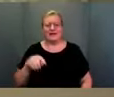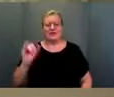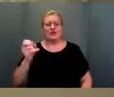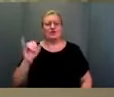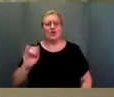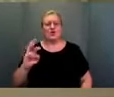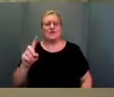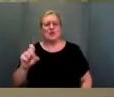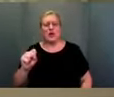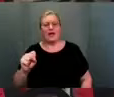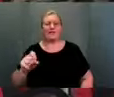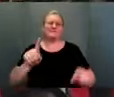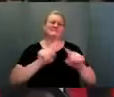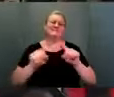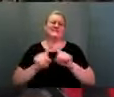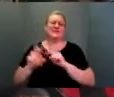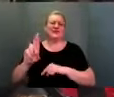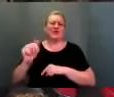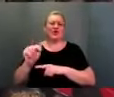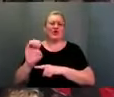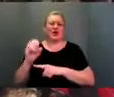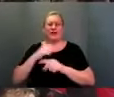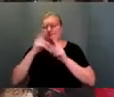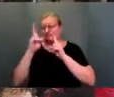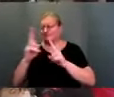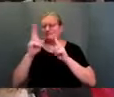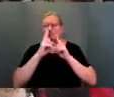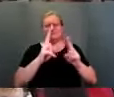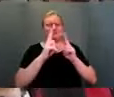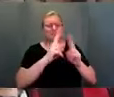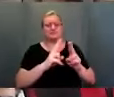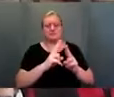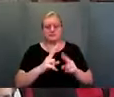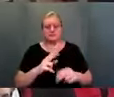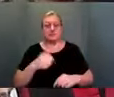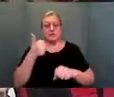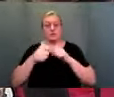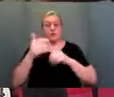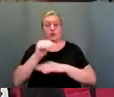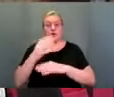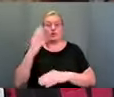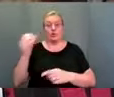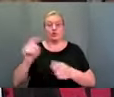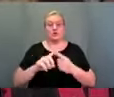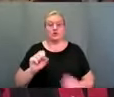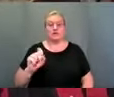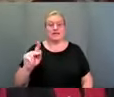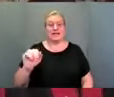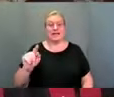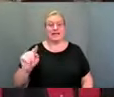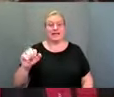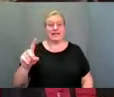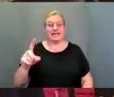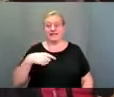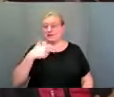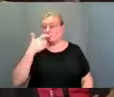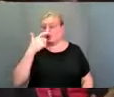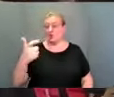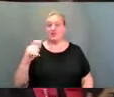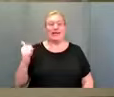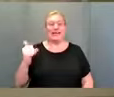my reggae and dancehall heroes. I remember one night going to a place called Skateland in Kingston. I watched an artist called Yellow